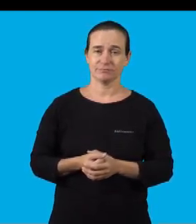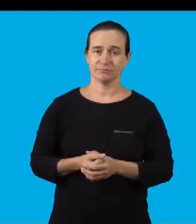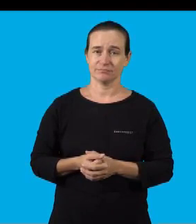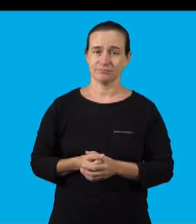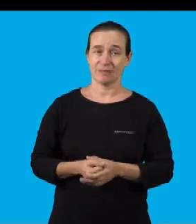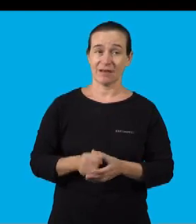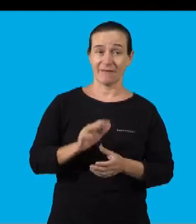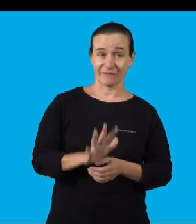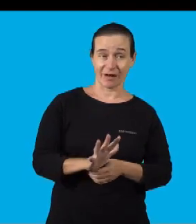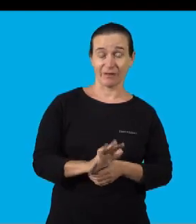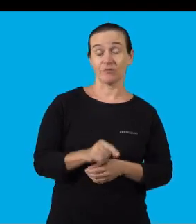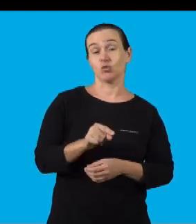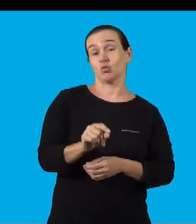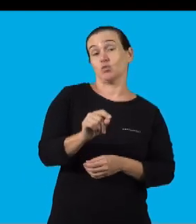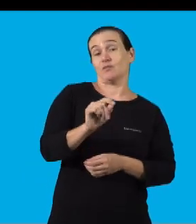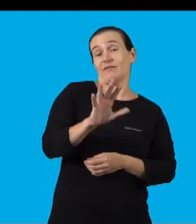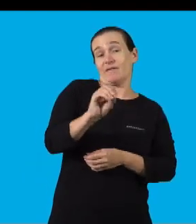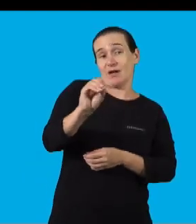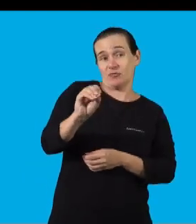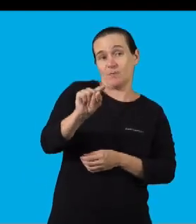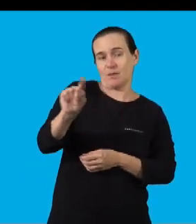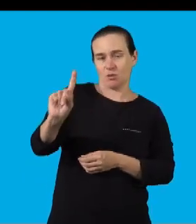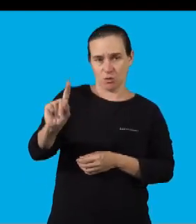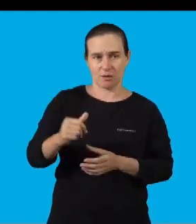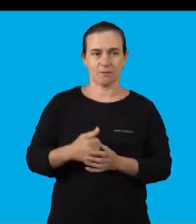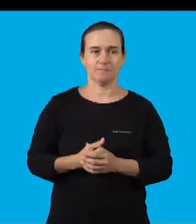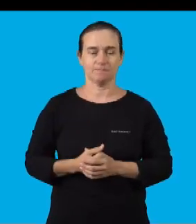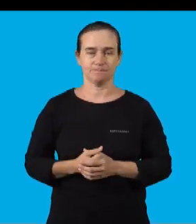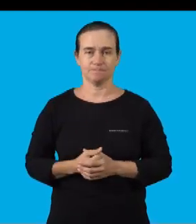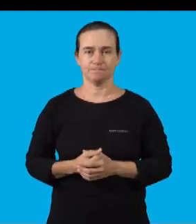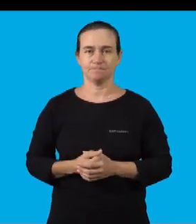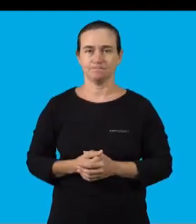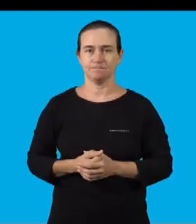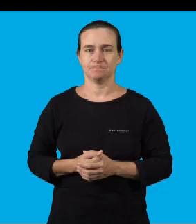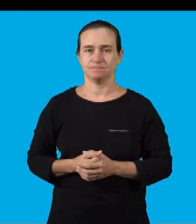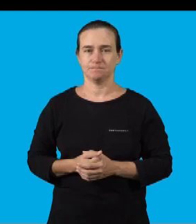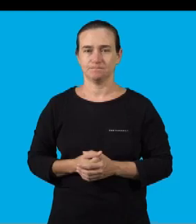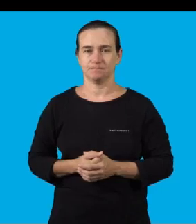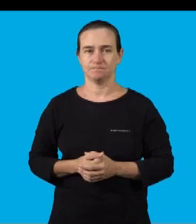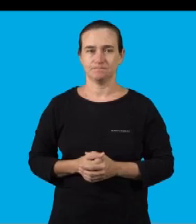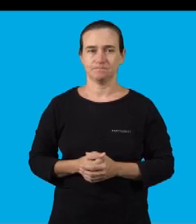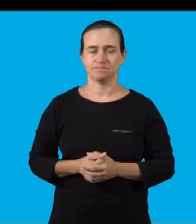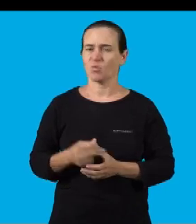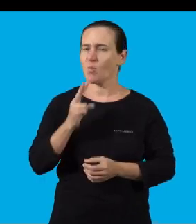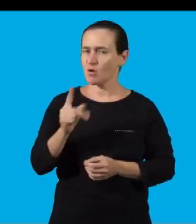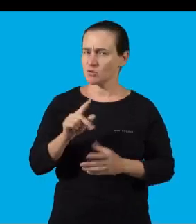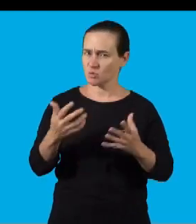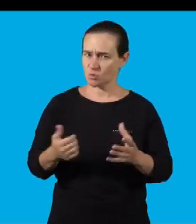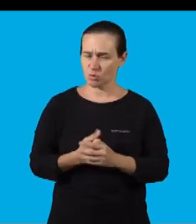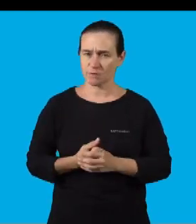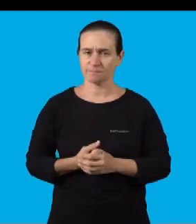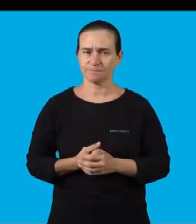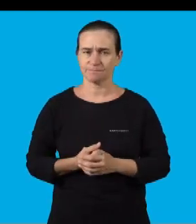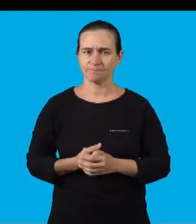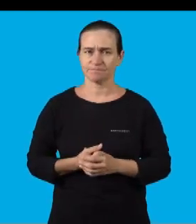have a 5 exponent 500 minus 1. And what answer are we going to have